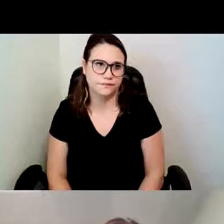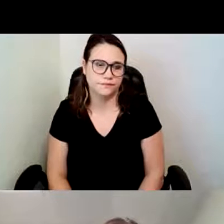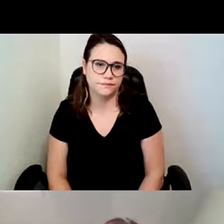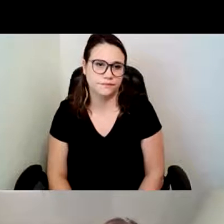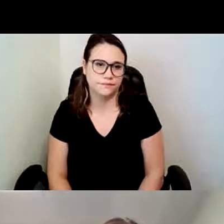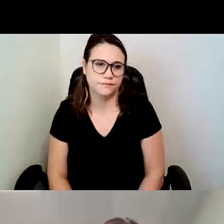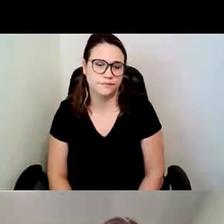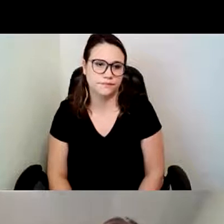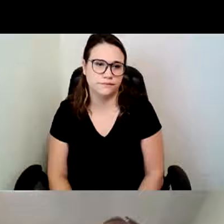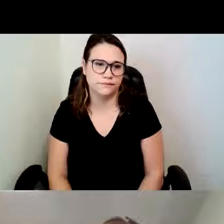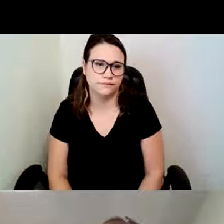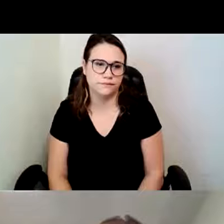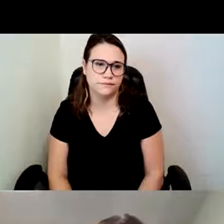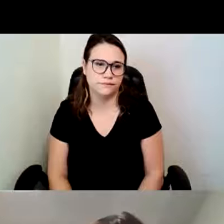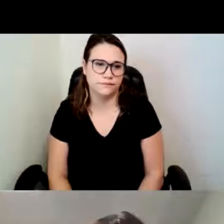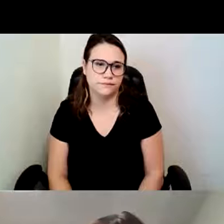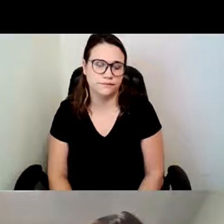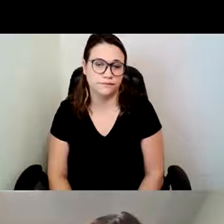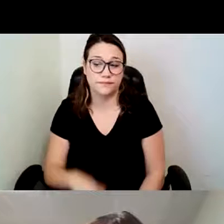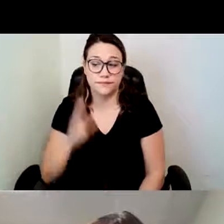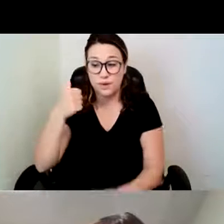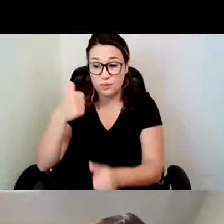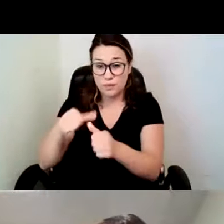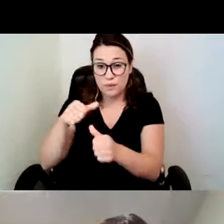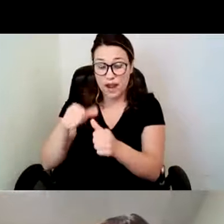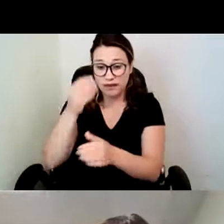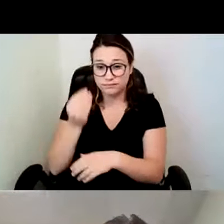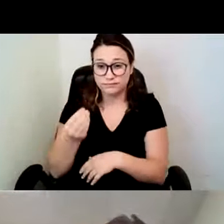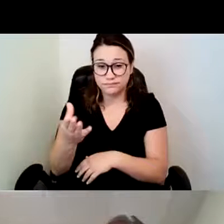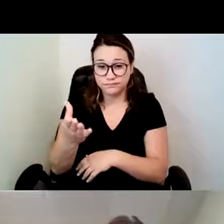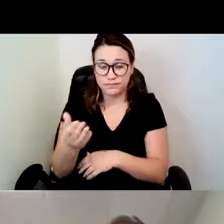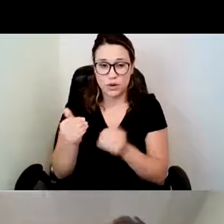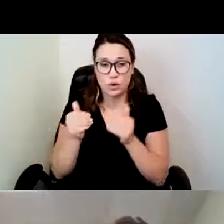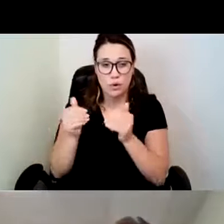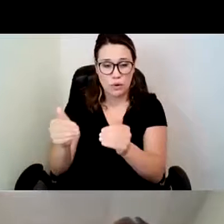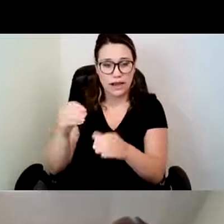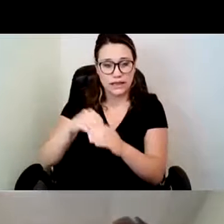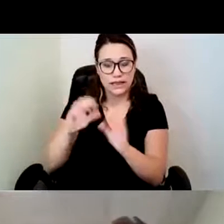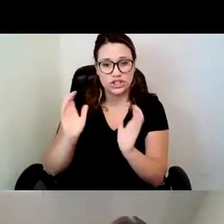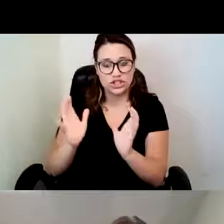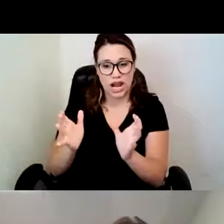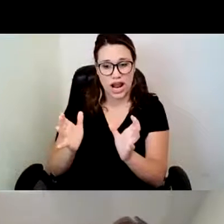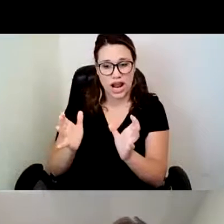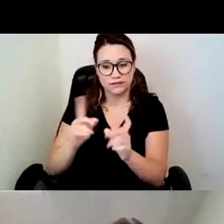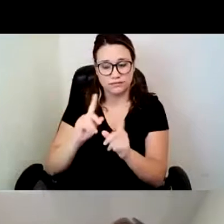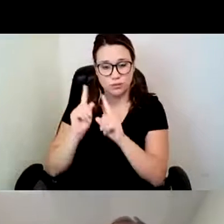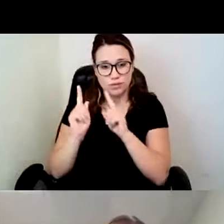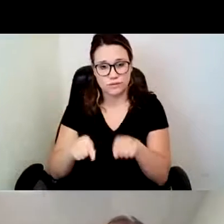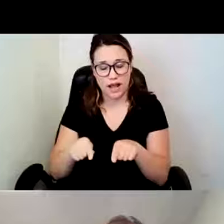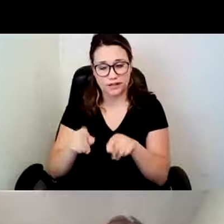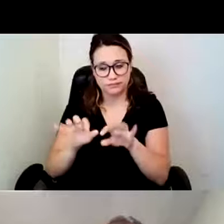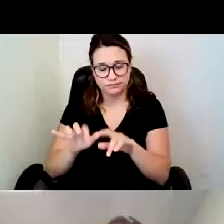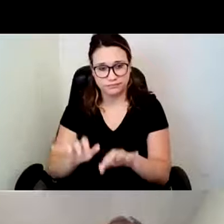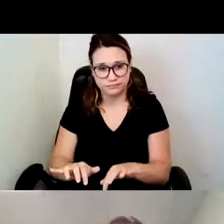Just a reminder to everybody, you can go ahead and submit your responses in the chat feature. If you go down to the bottom of